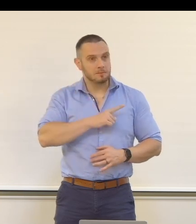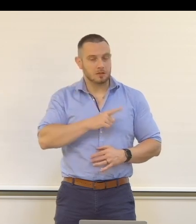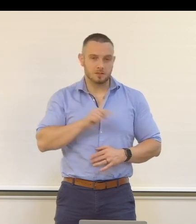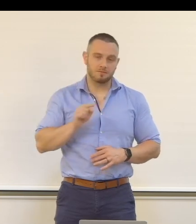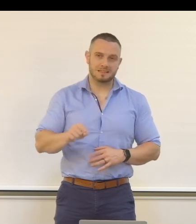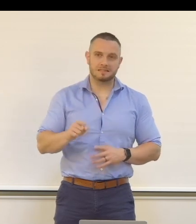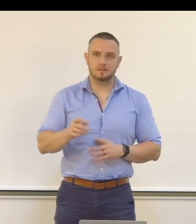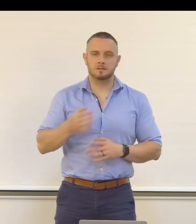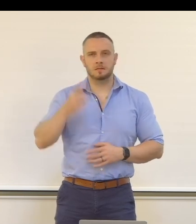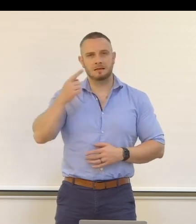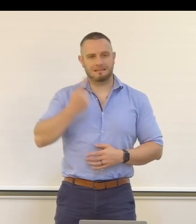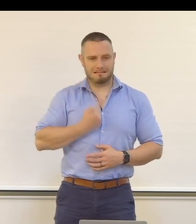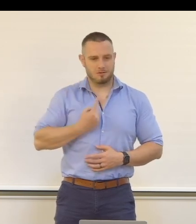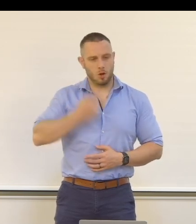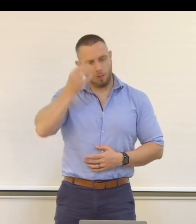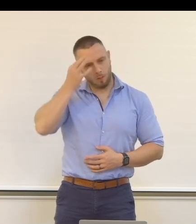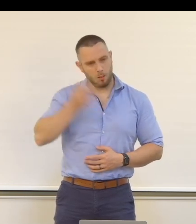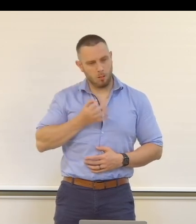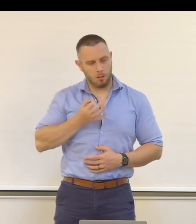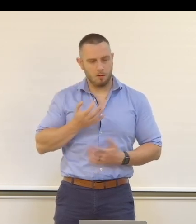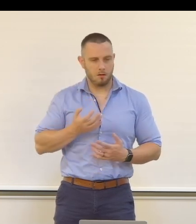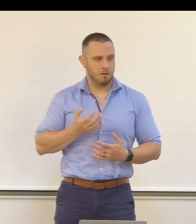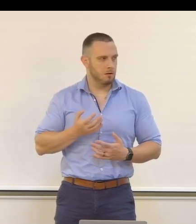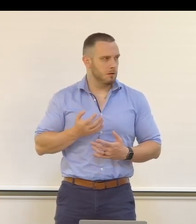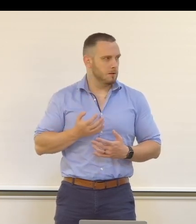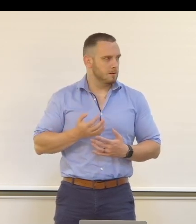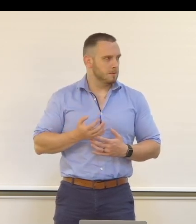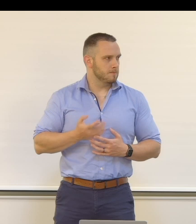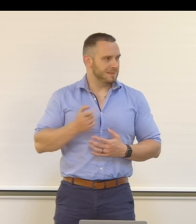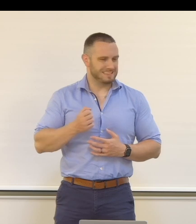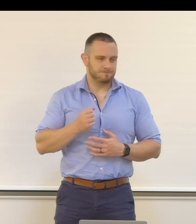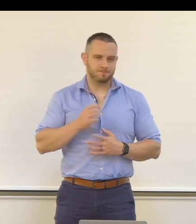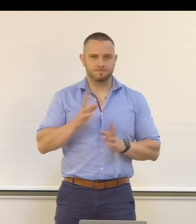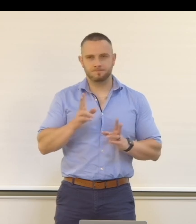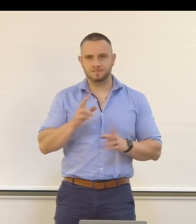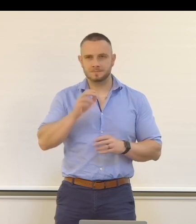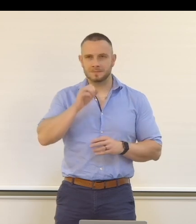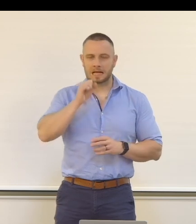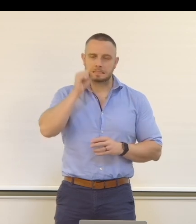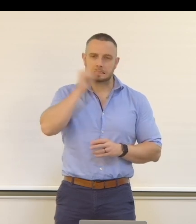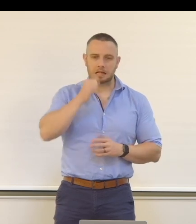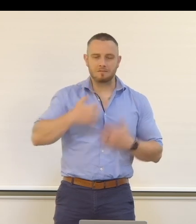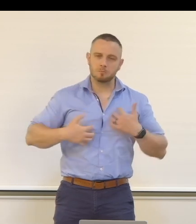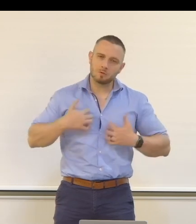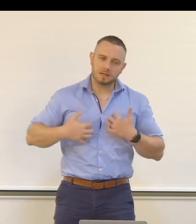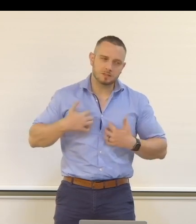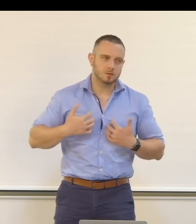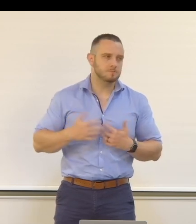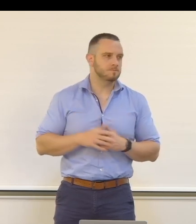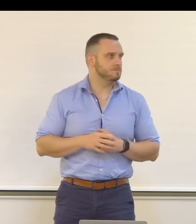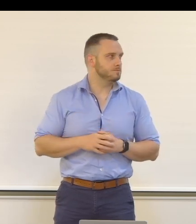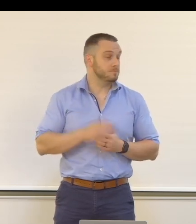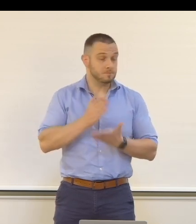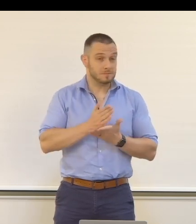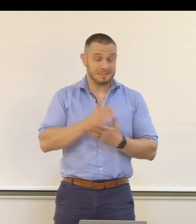this questioning. He didn't have this selfish motivation in a way. So yeah, you should really